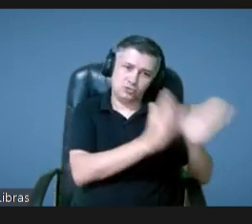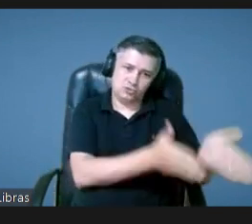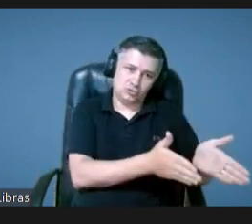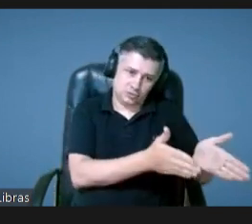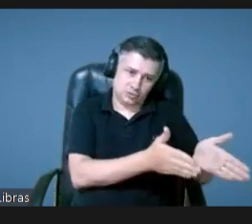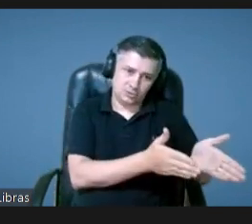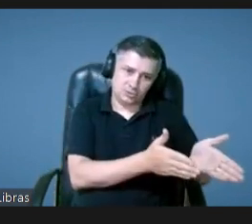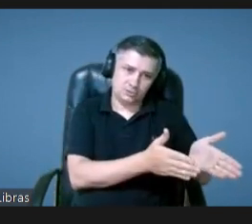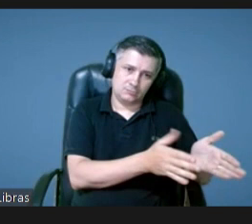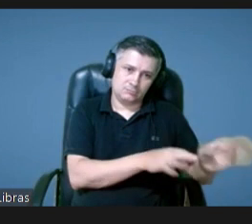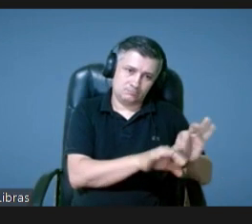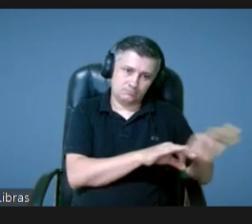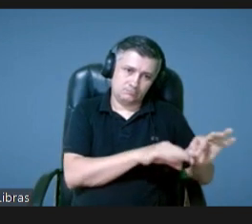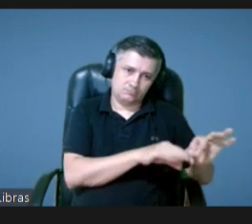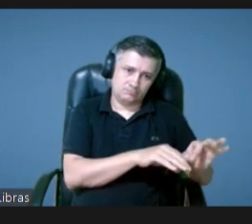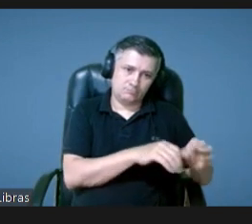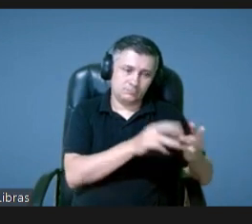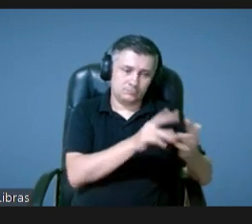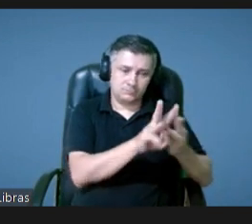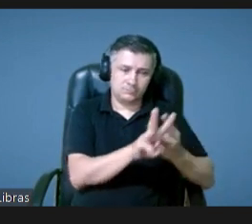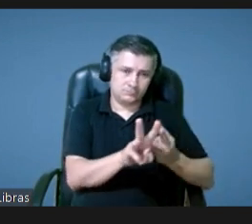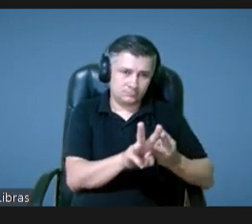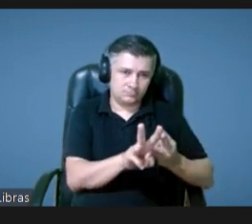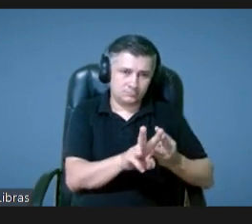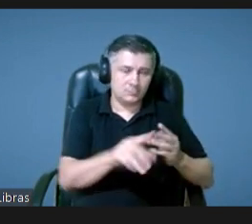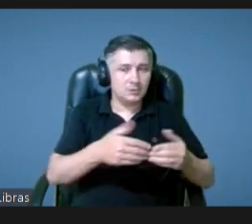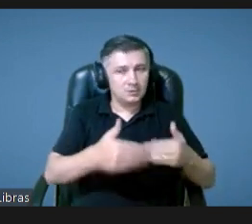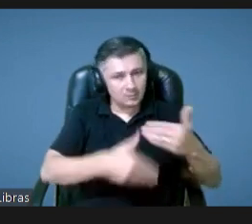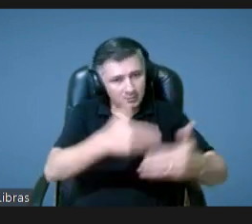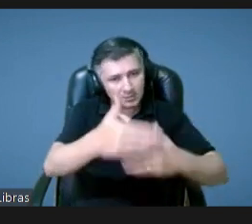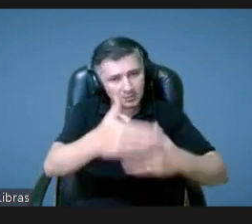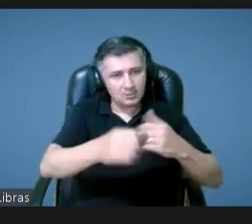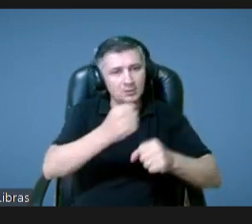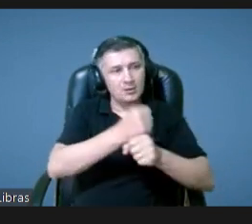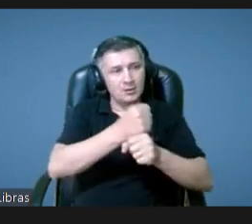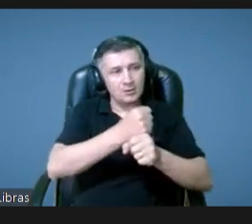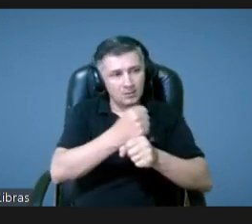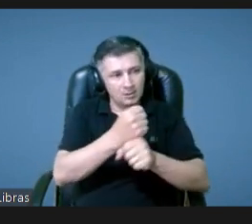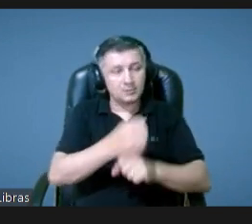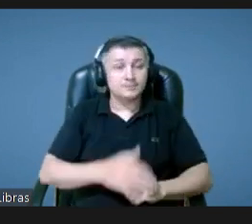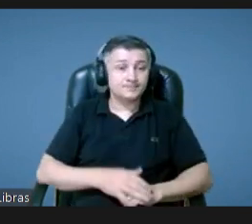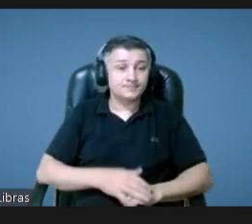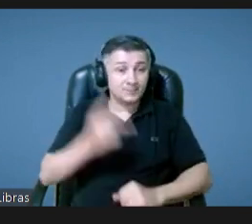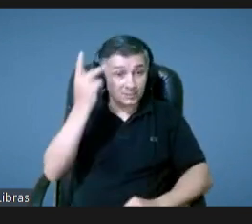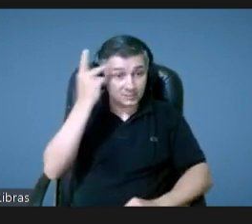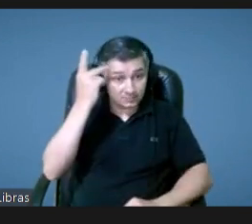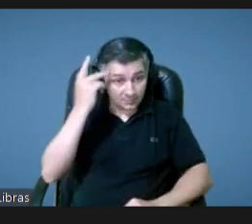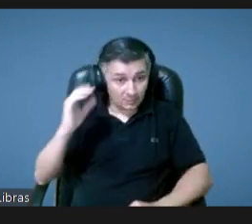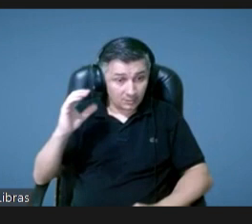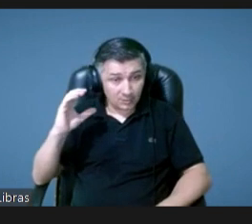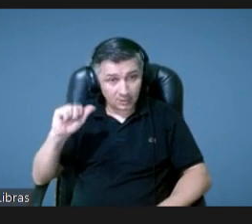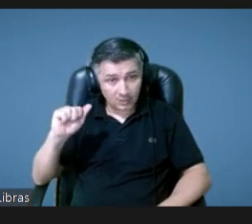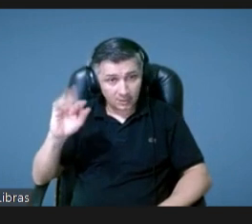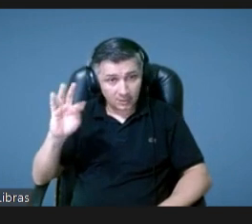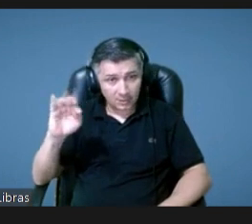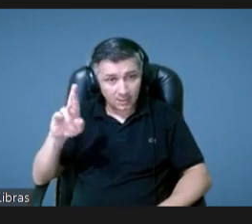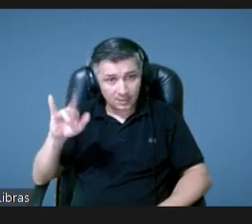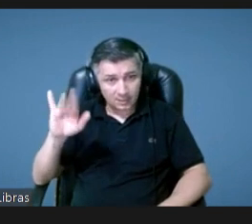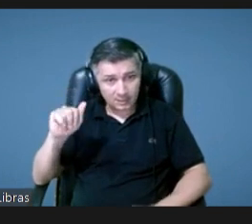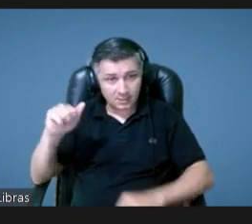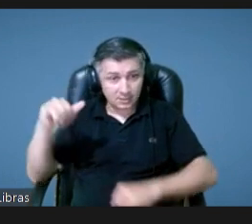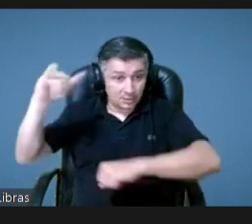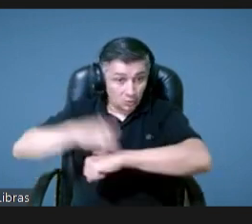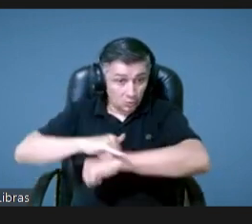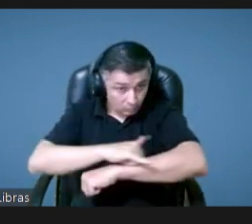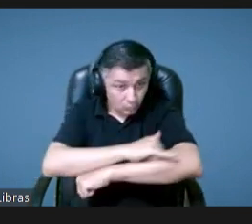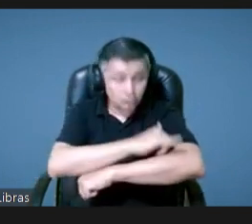the capacity of the hangars, which we saw in Q3 in the next